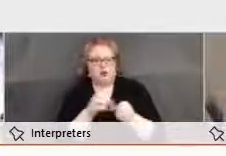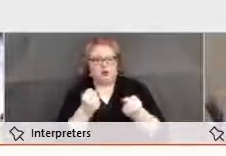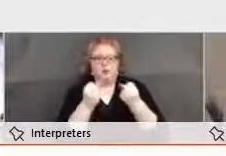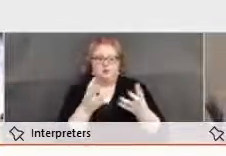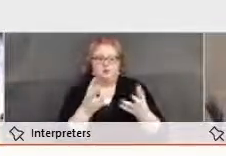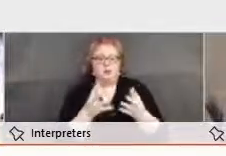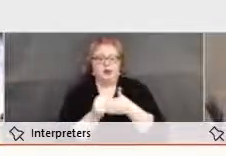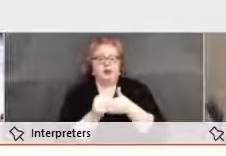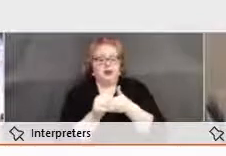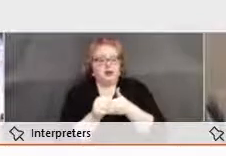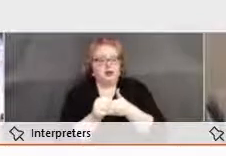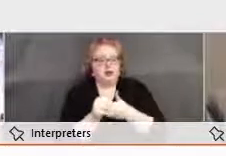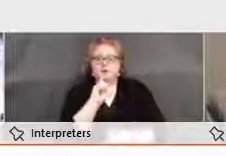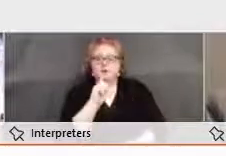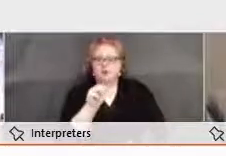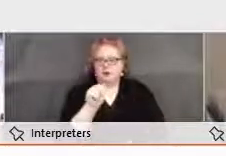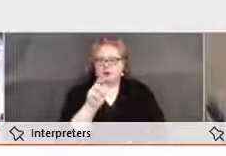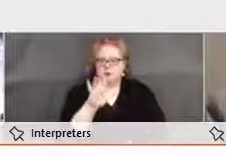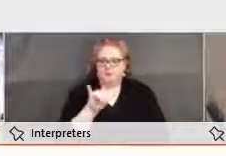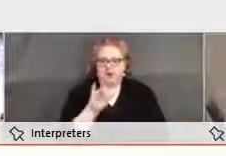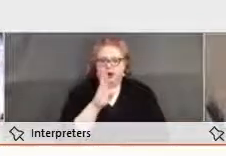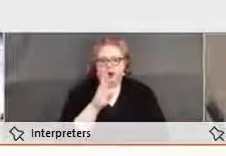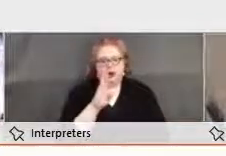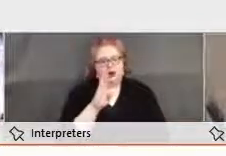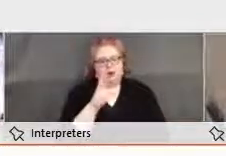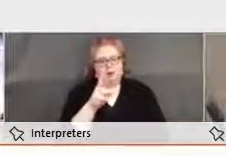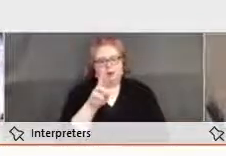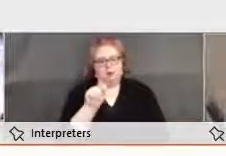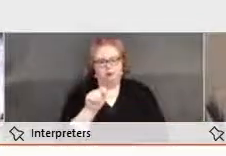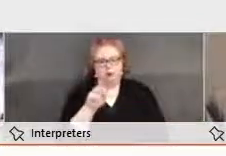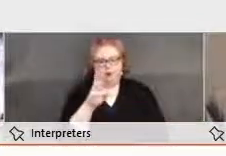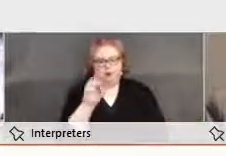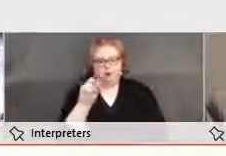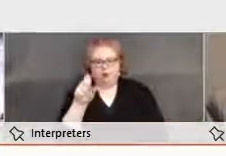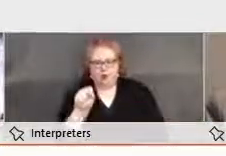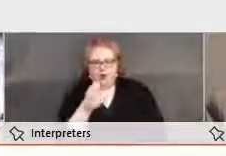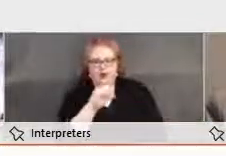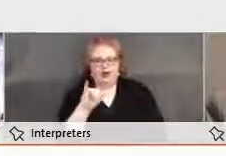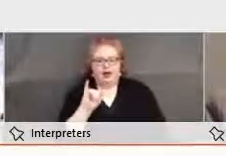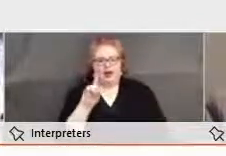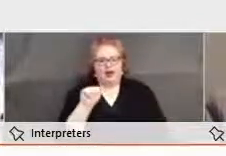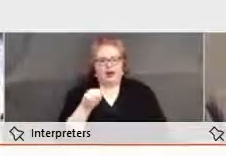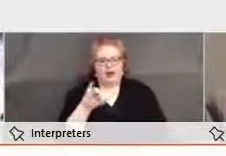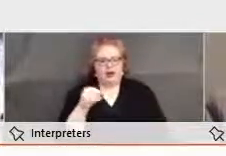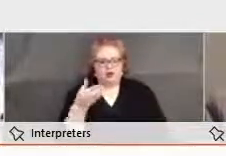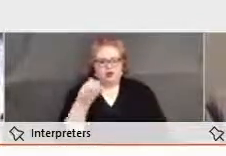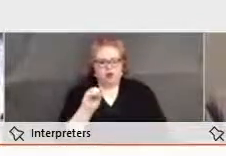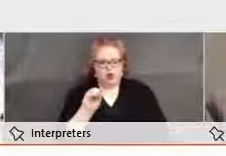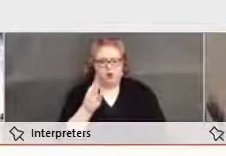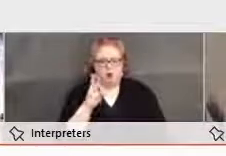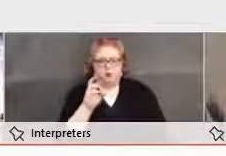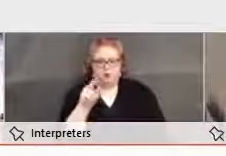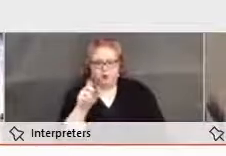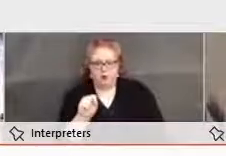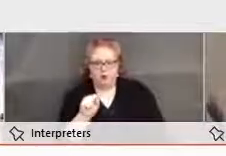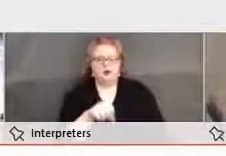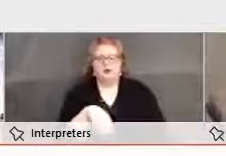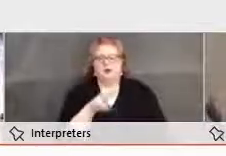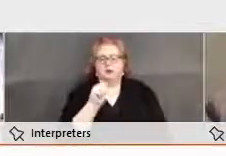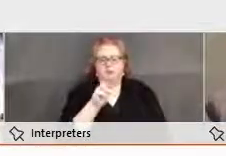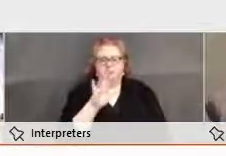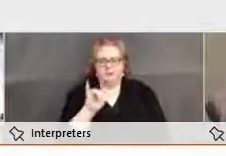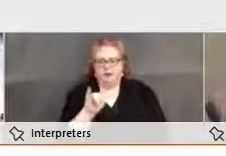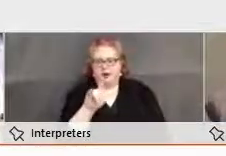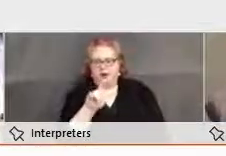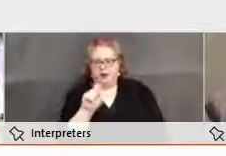leaders were Mary Burt Brooks and her sister-in-law, Dr. Ida Jo Brooks, Eliza Dodge, Mary Loughborough, Charlotte Stevens,